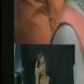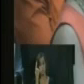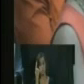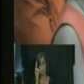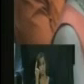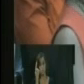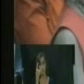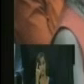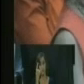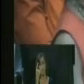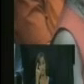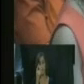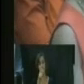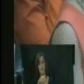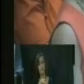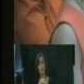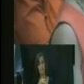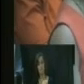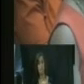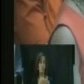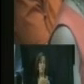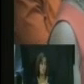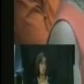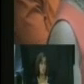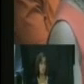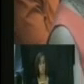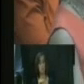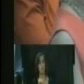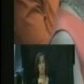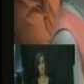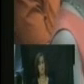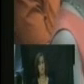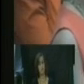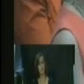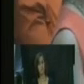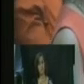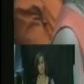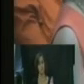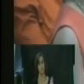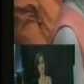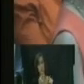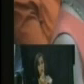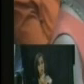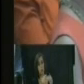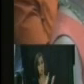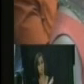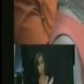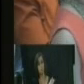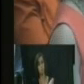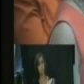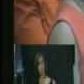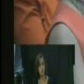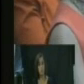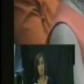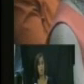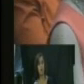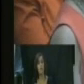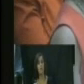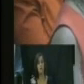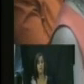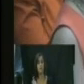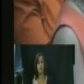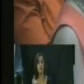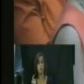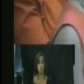need to be a little flexible to meet the needs of this small group and we can be more individualized than somebody who is